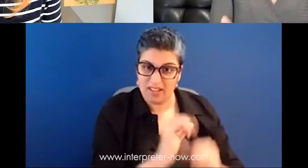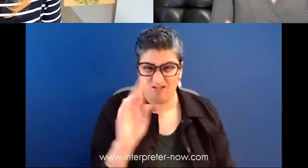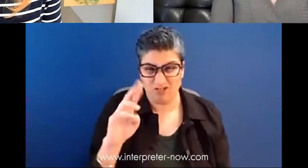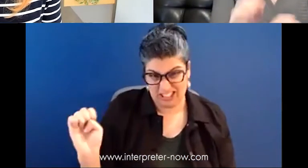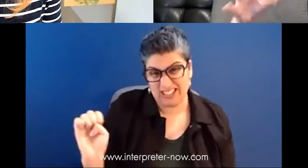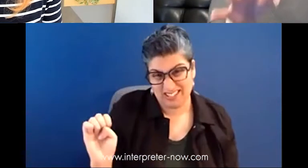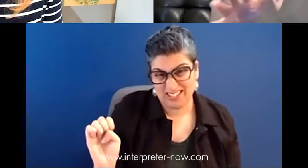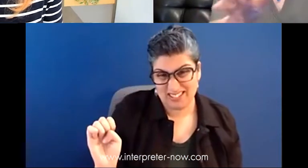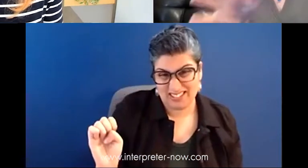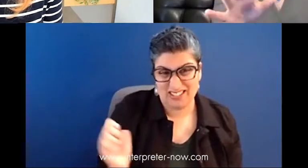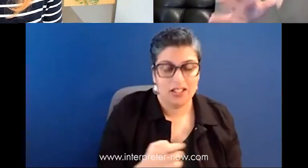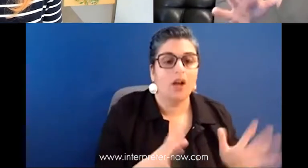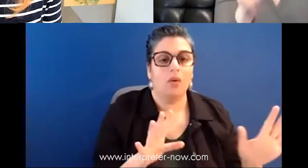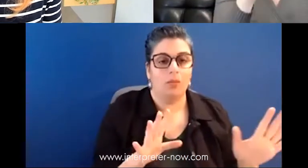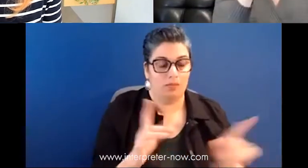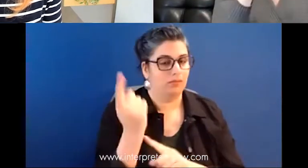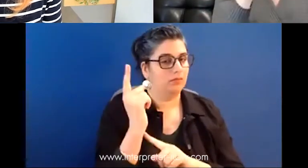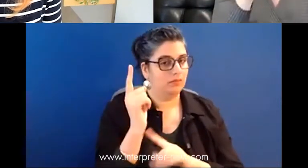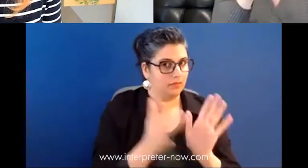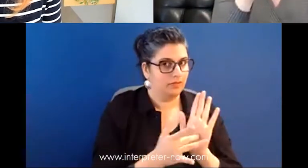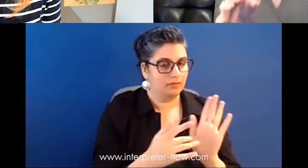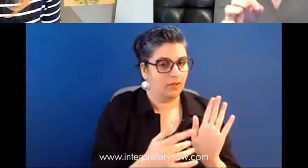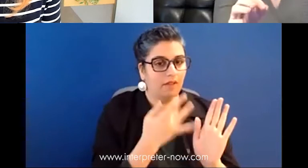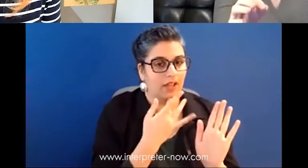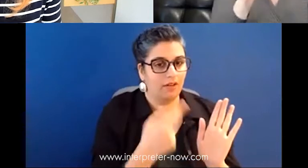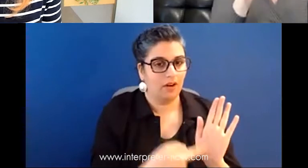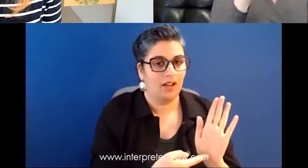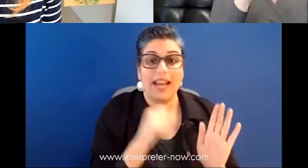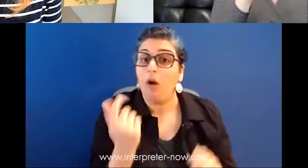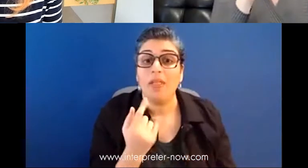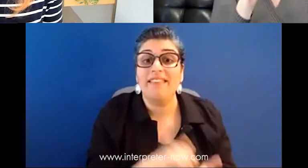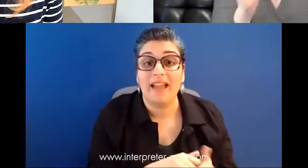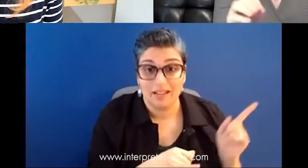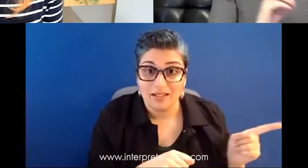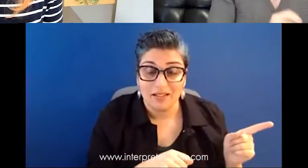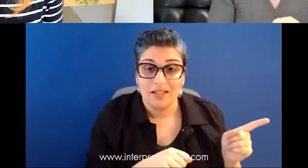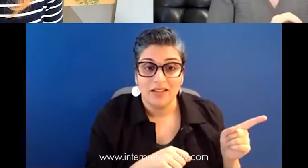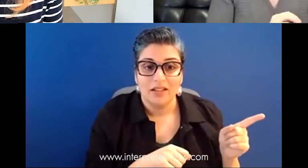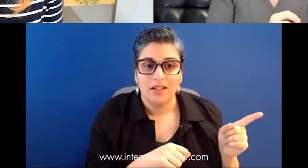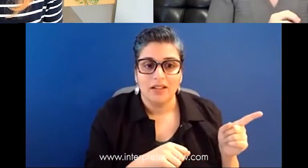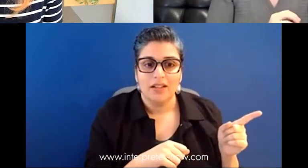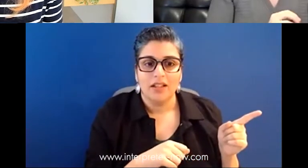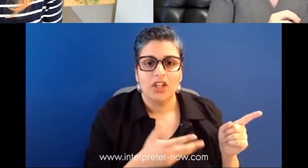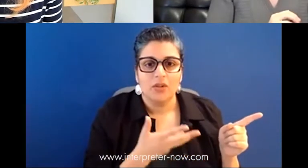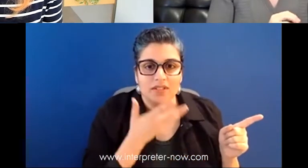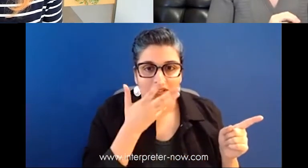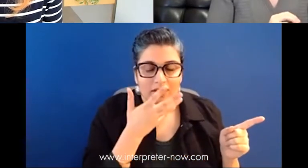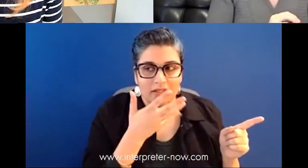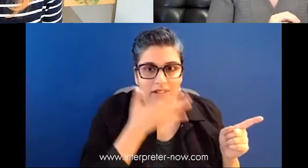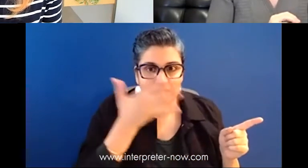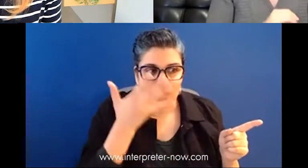So what happens? But here's one of my favorite is not just that. Do you smell more similar to one